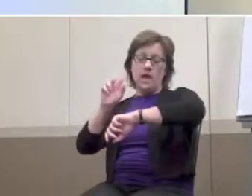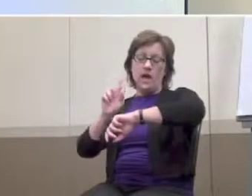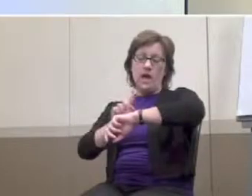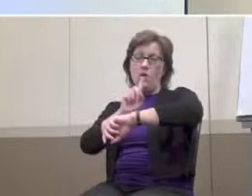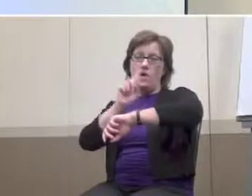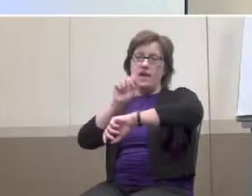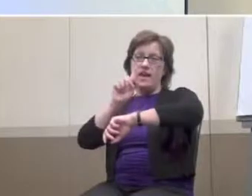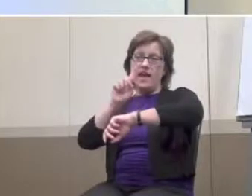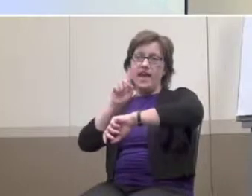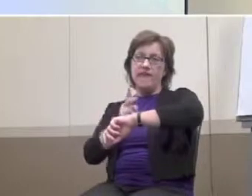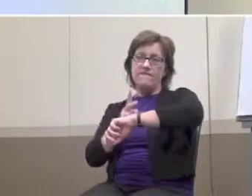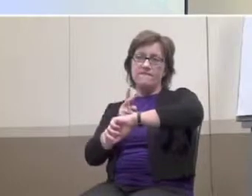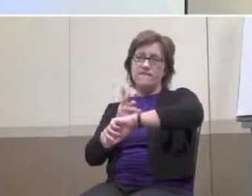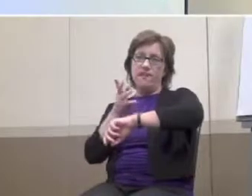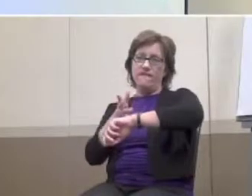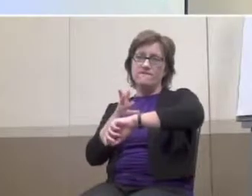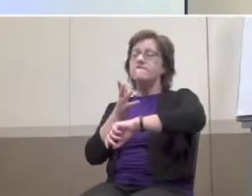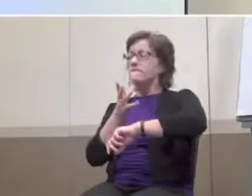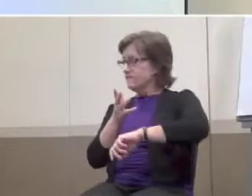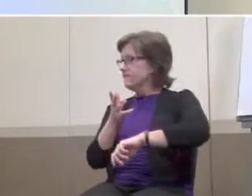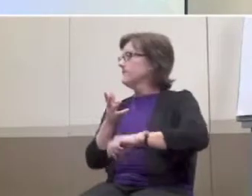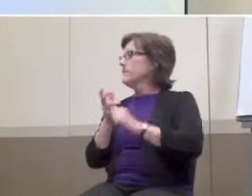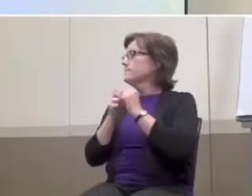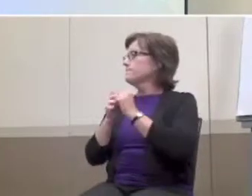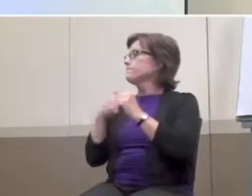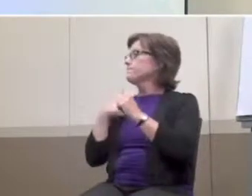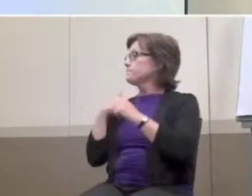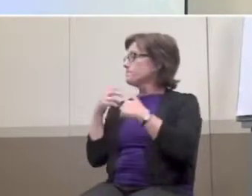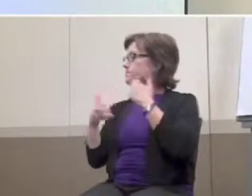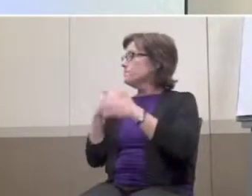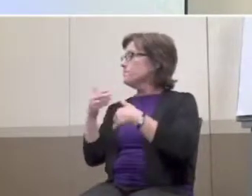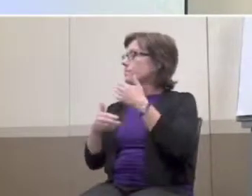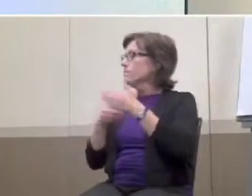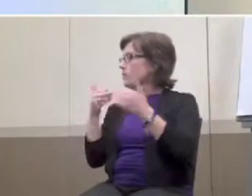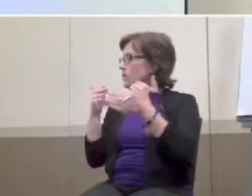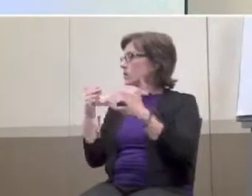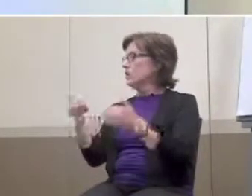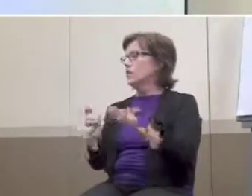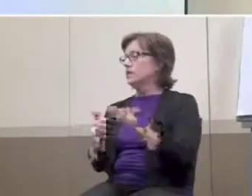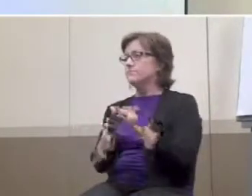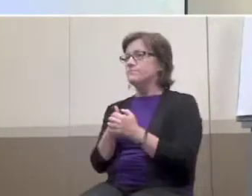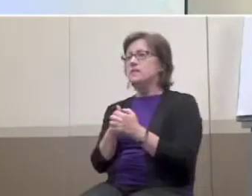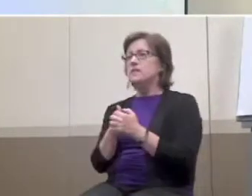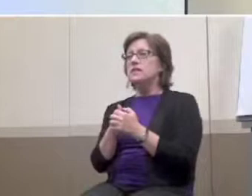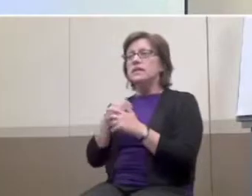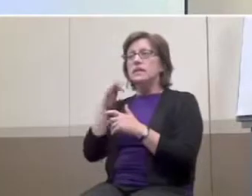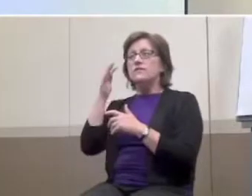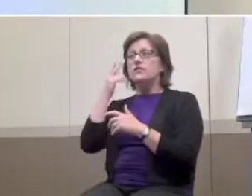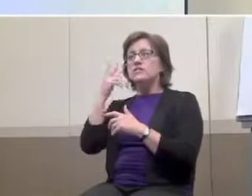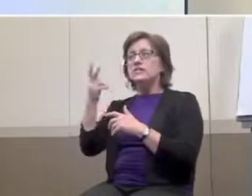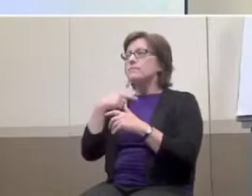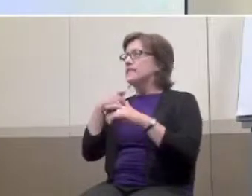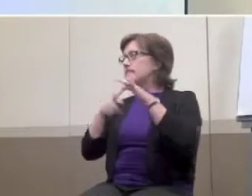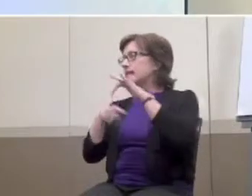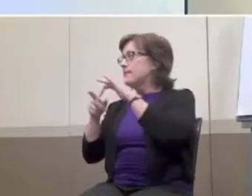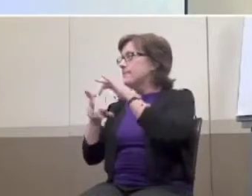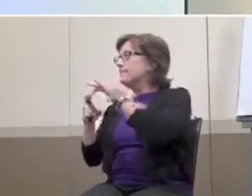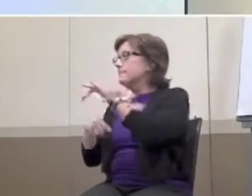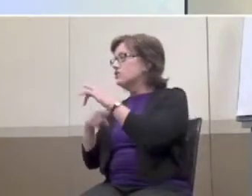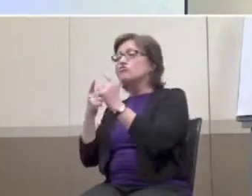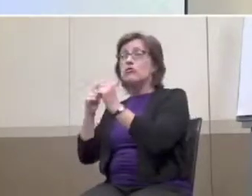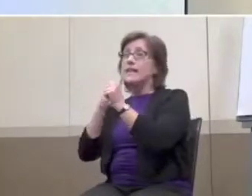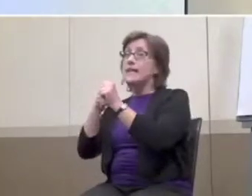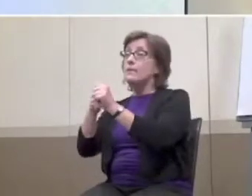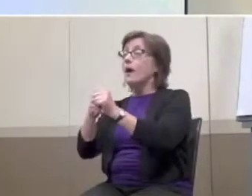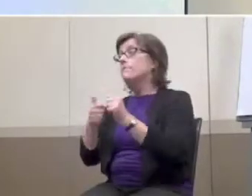hour and a half left together. So I'm going to move us forward, okay? So if you see me skipping slides, just try to keep